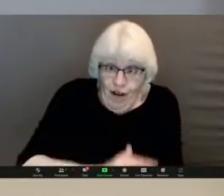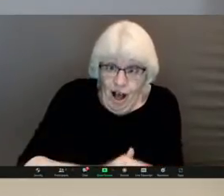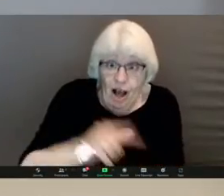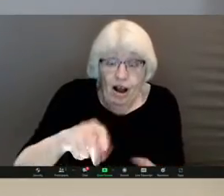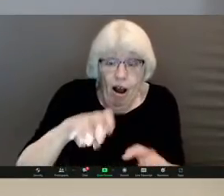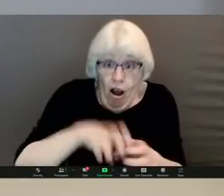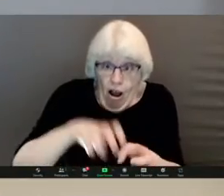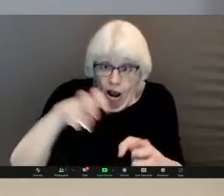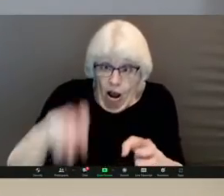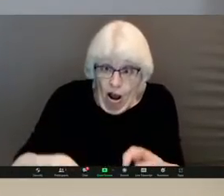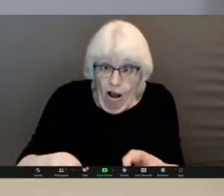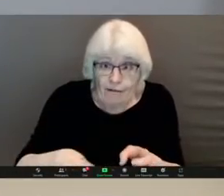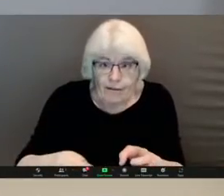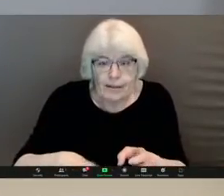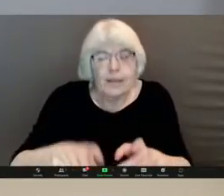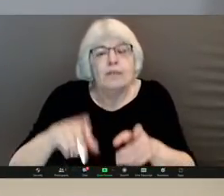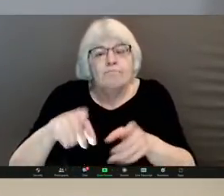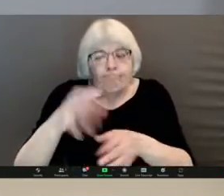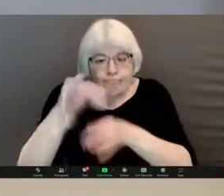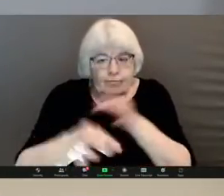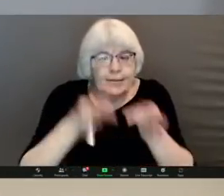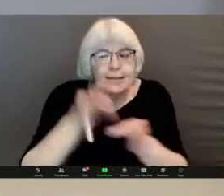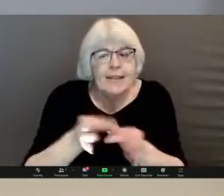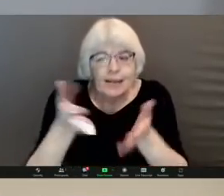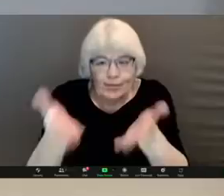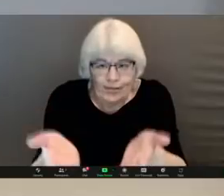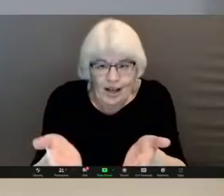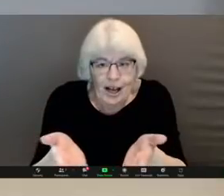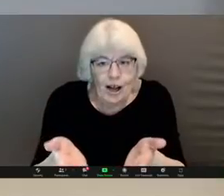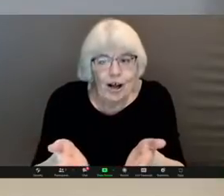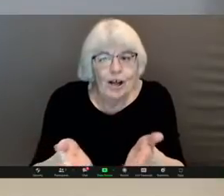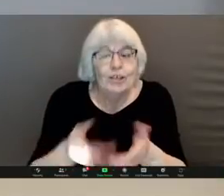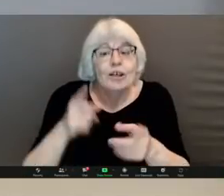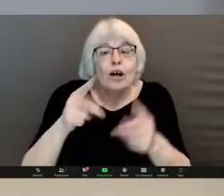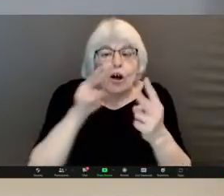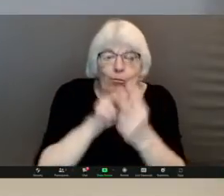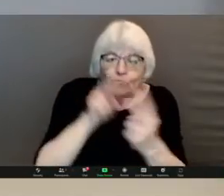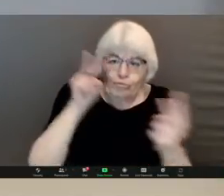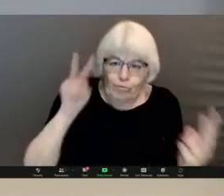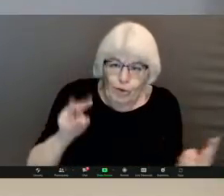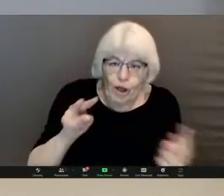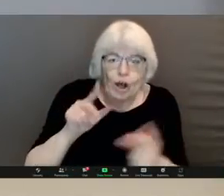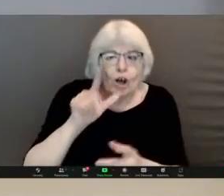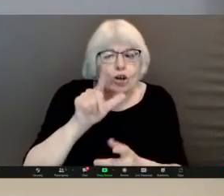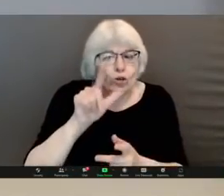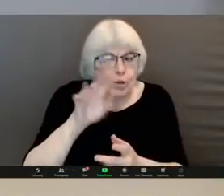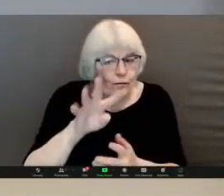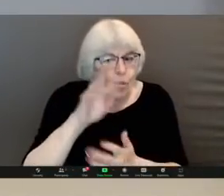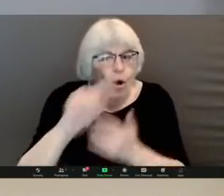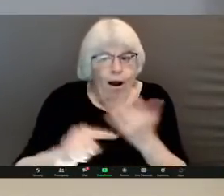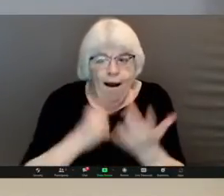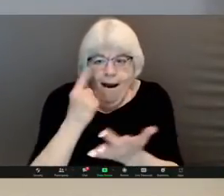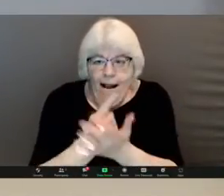number of times they've had to go on to a sort of contingency plan has been very